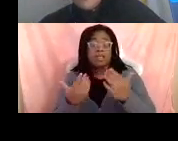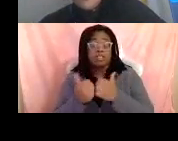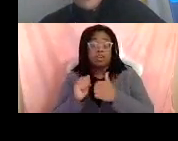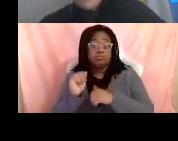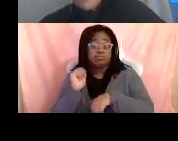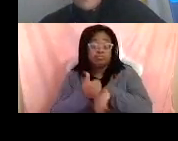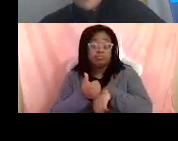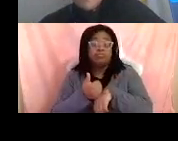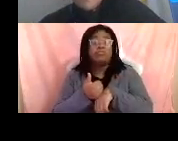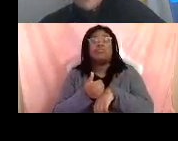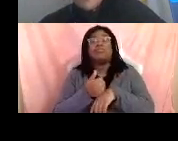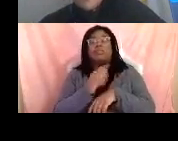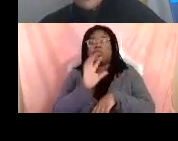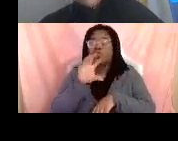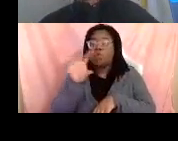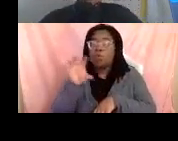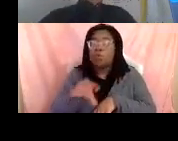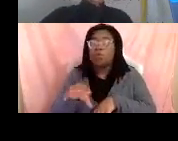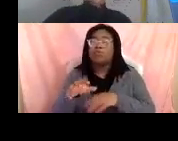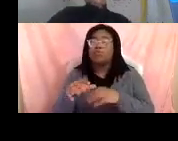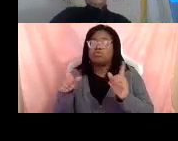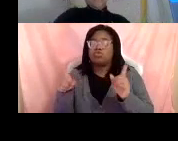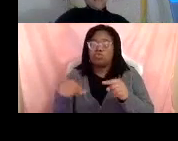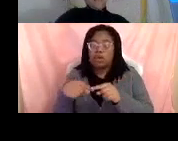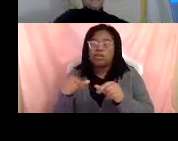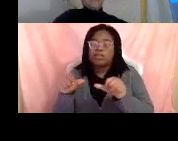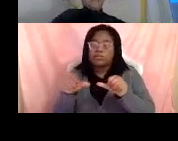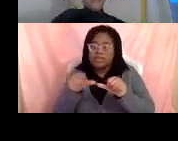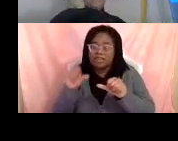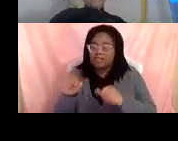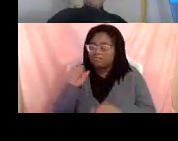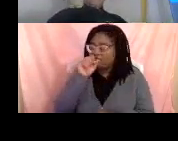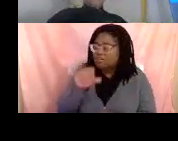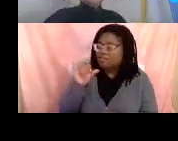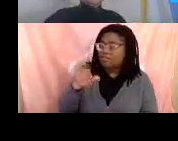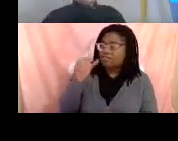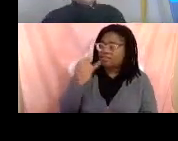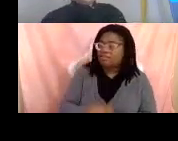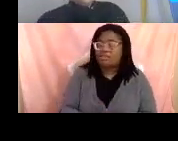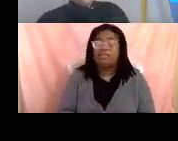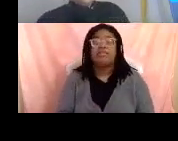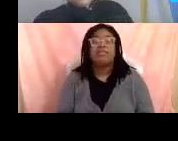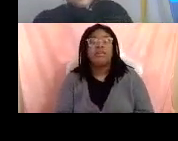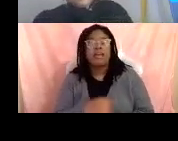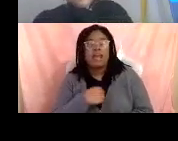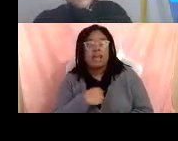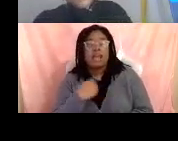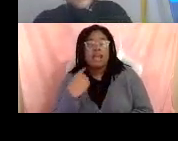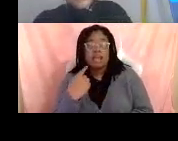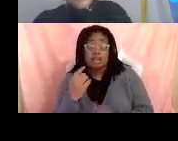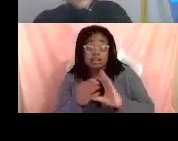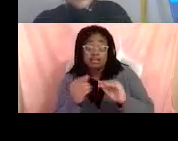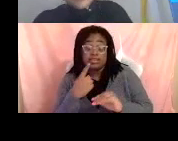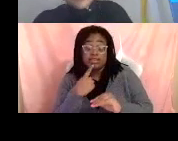and we think about squares and space. love that. Yeah, yeah. I love someone just said being